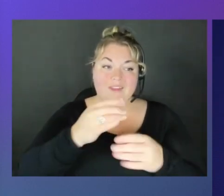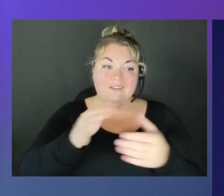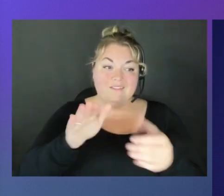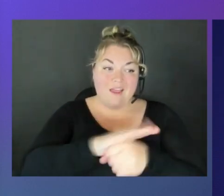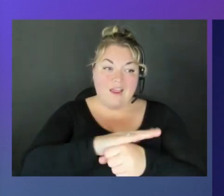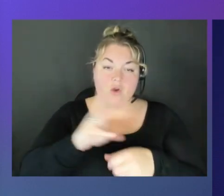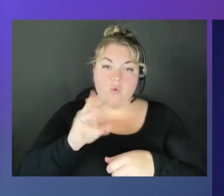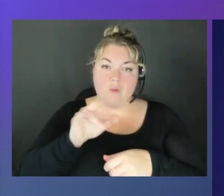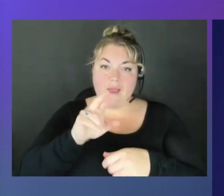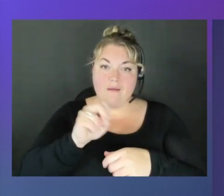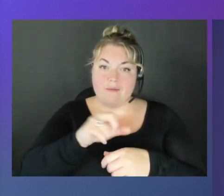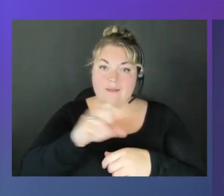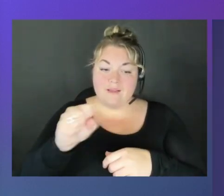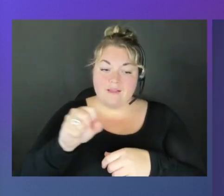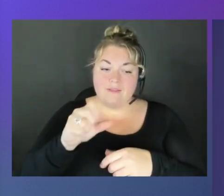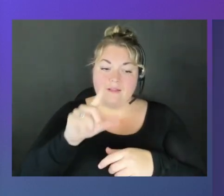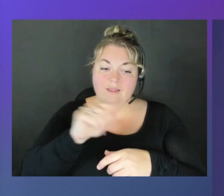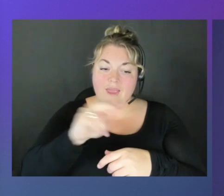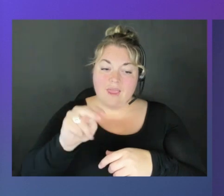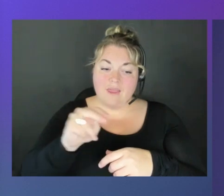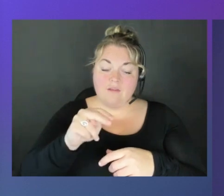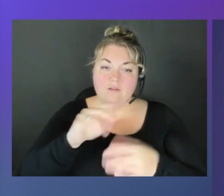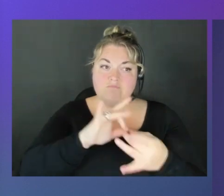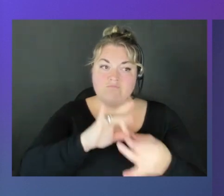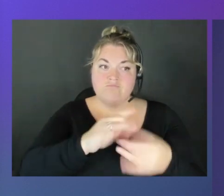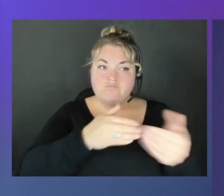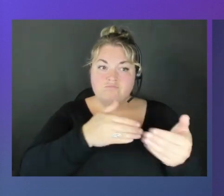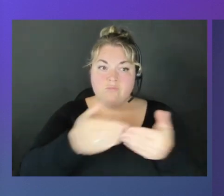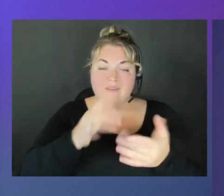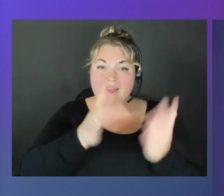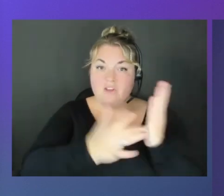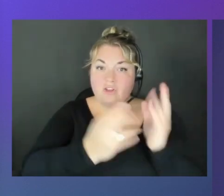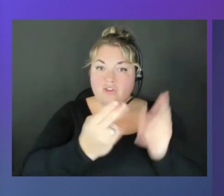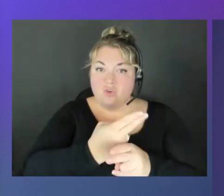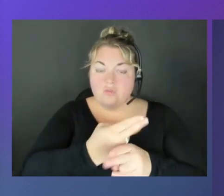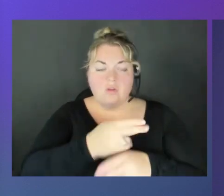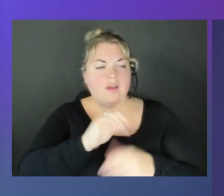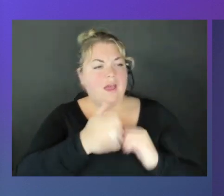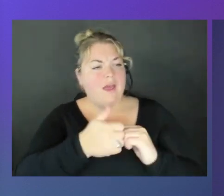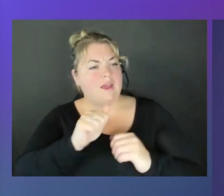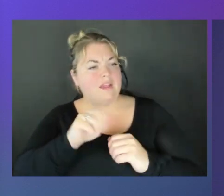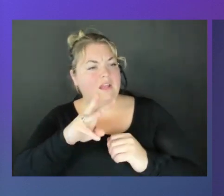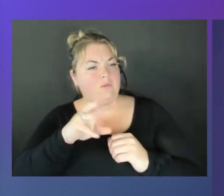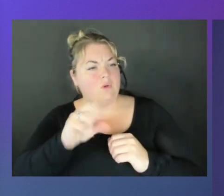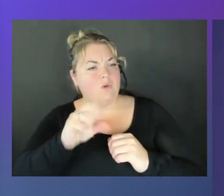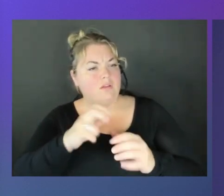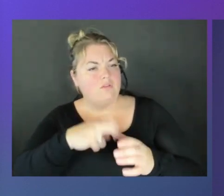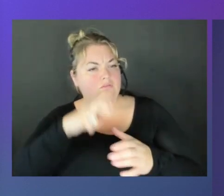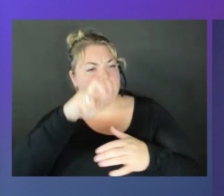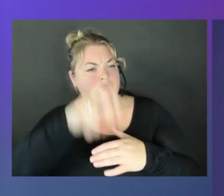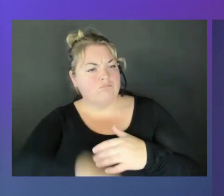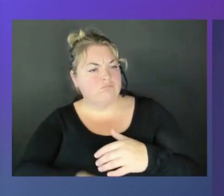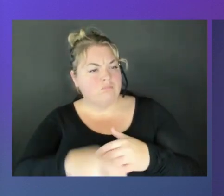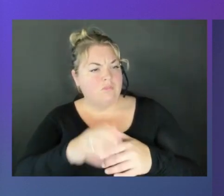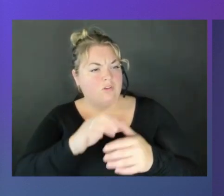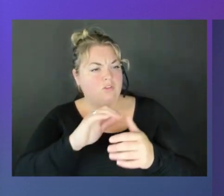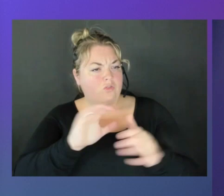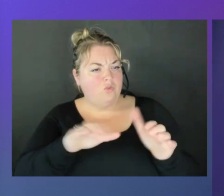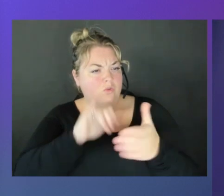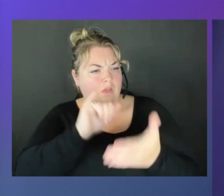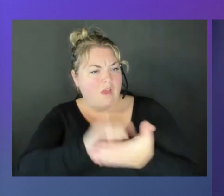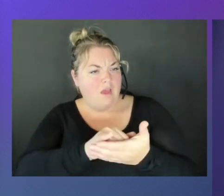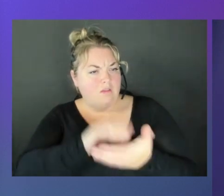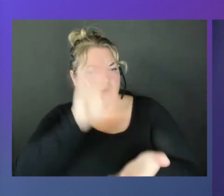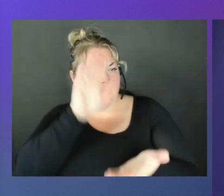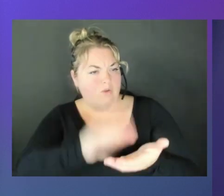access technology being used. Oh, that makes sense. So how did AWS start diving in to help alleviate some of this overhead, some of